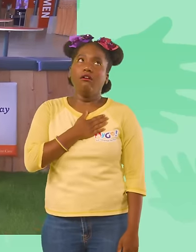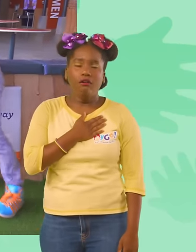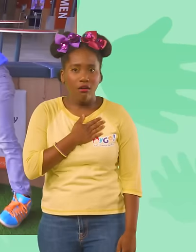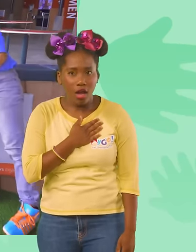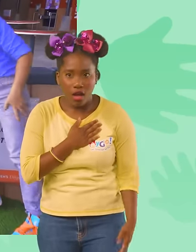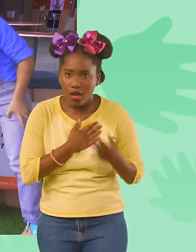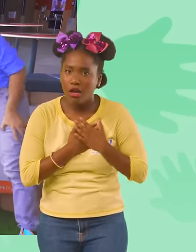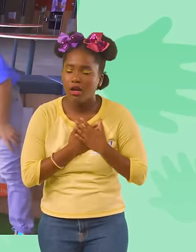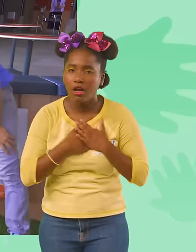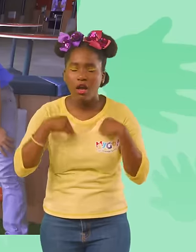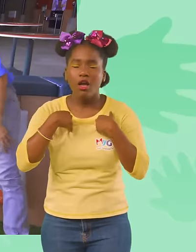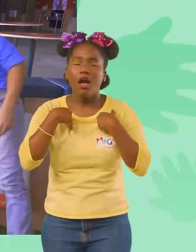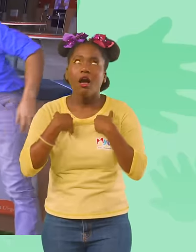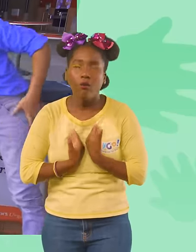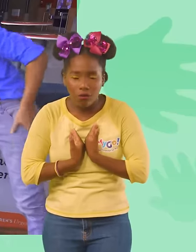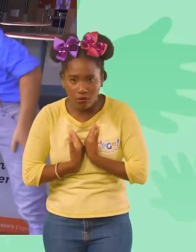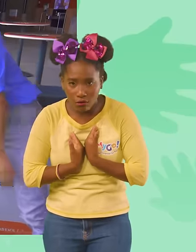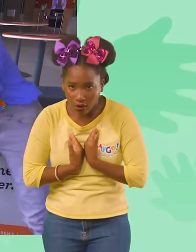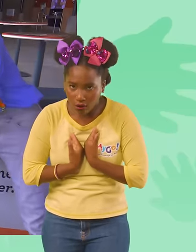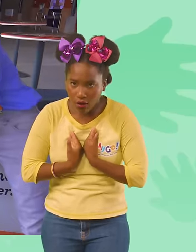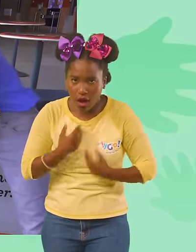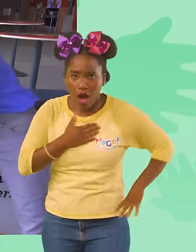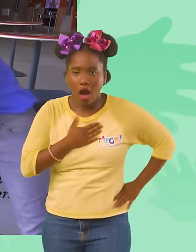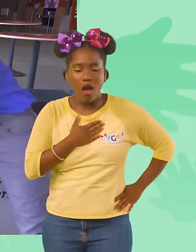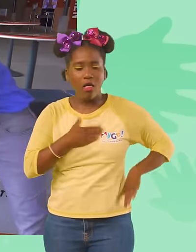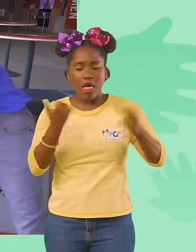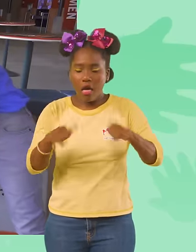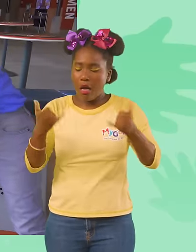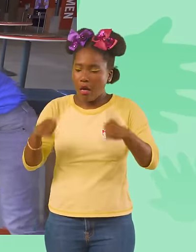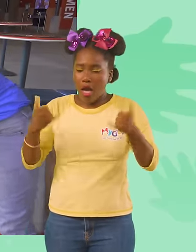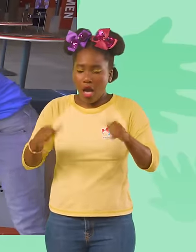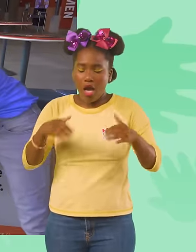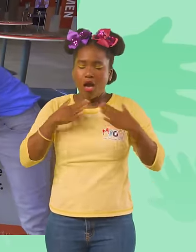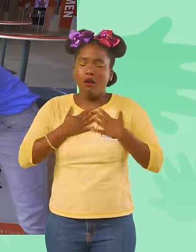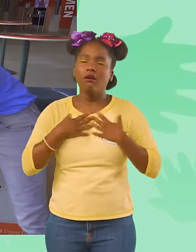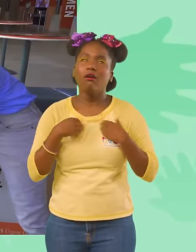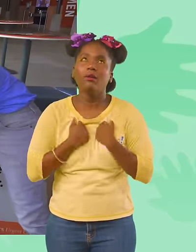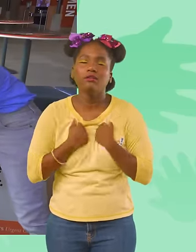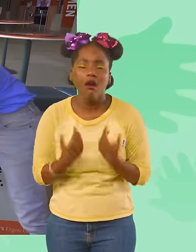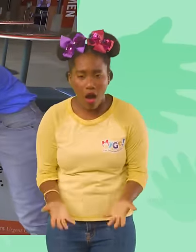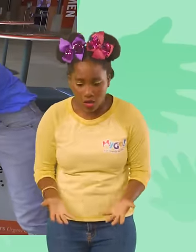Whoa. I am getting so tired with all this playing.